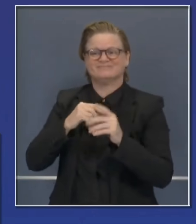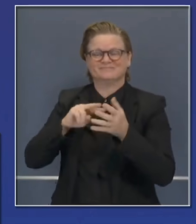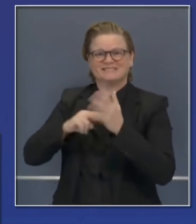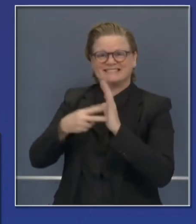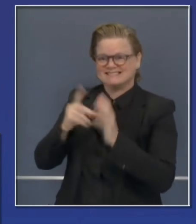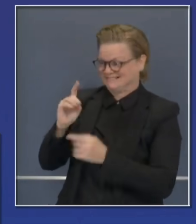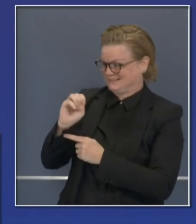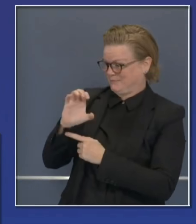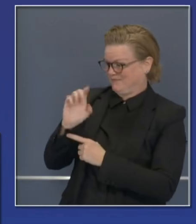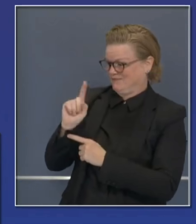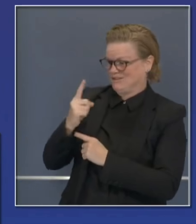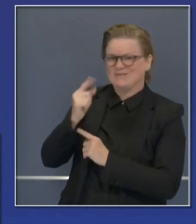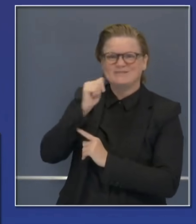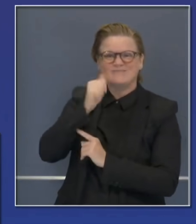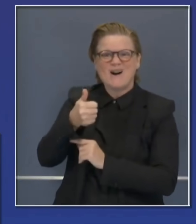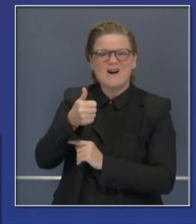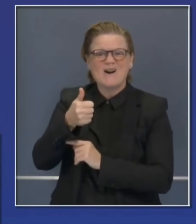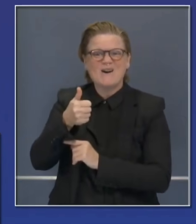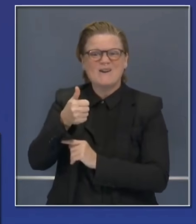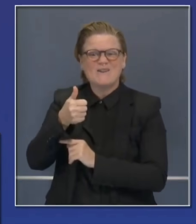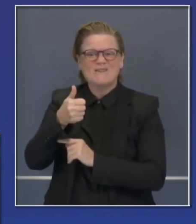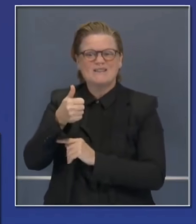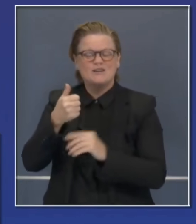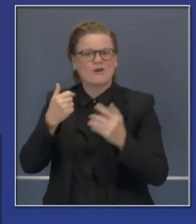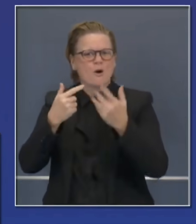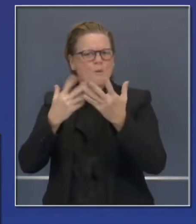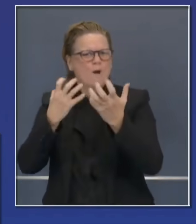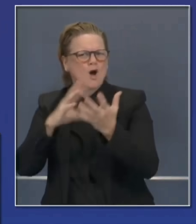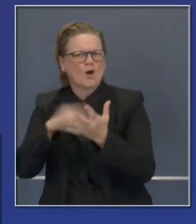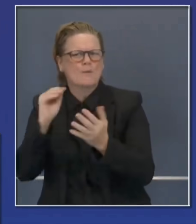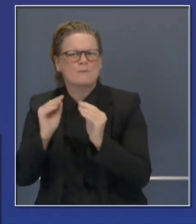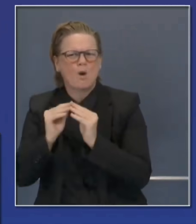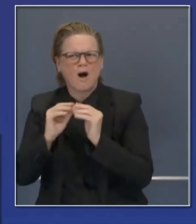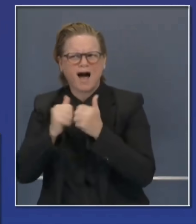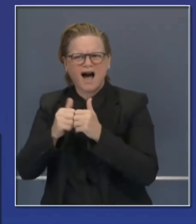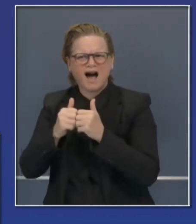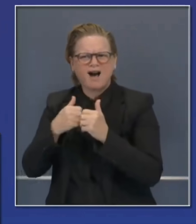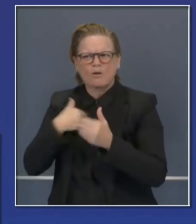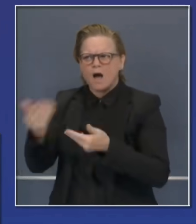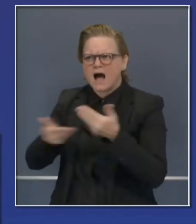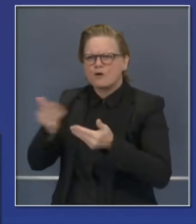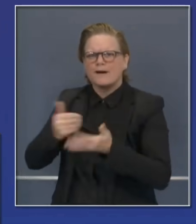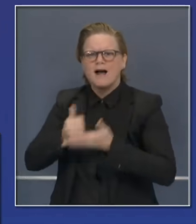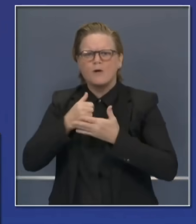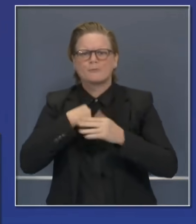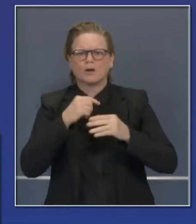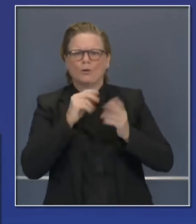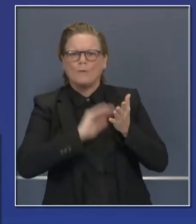COVID-19.ca.gov website just to provide basic information where you can go to learn more about